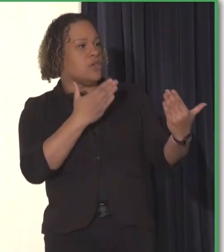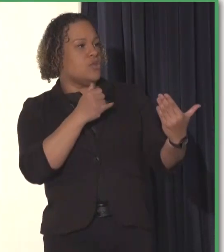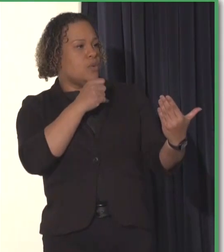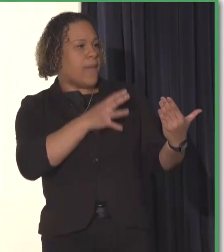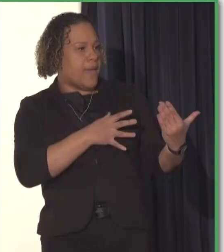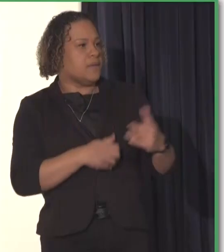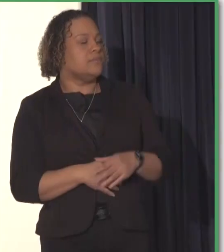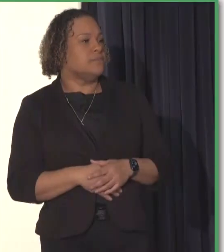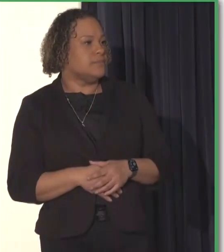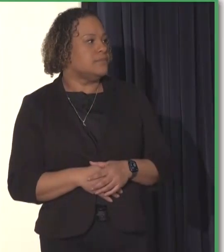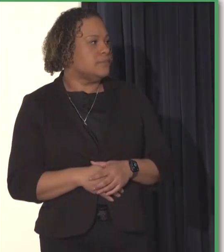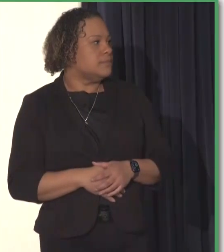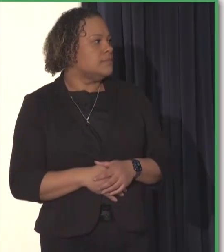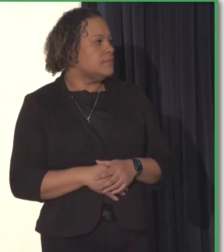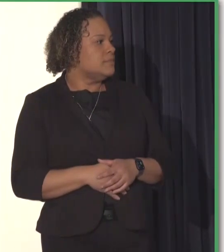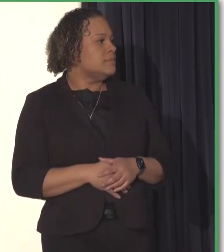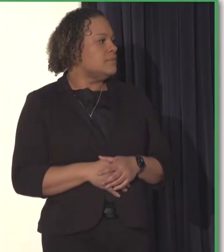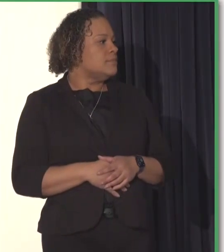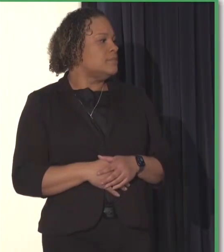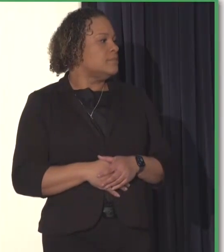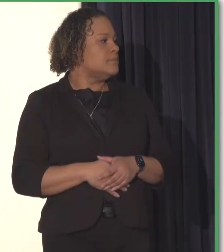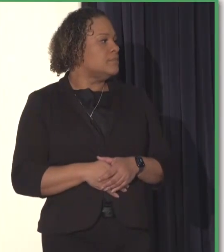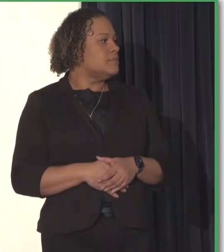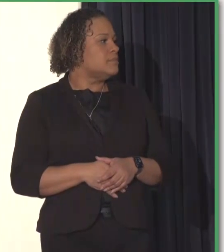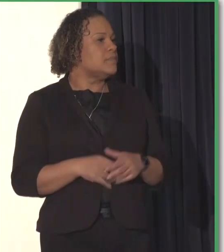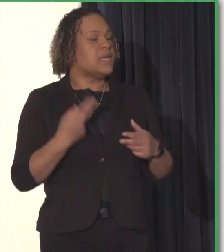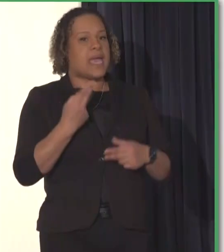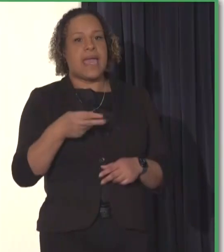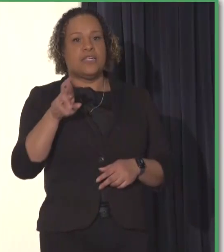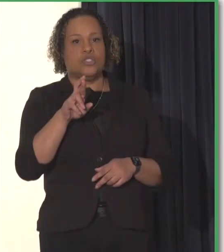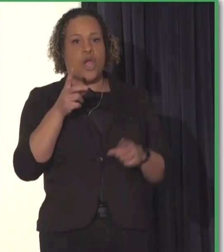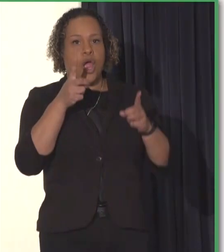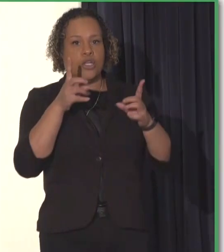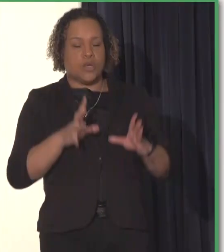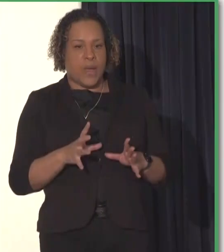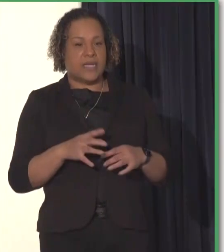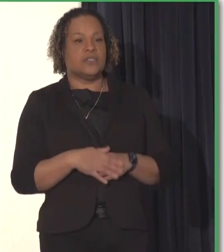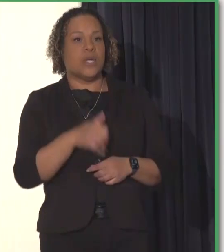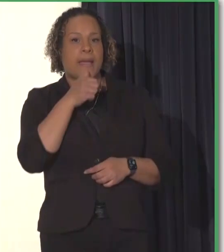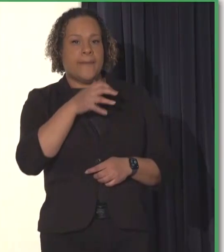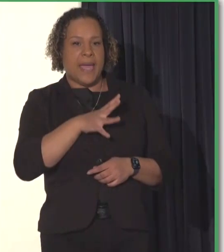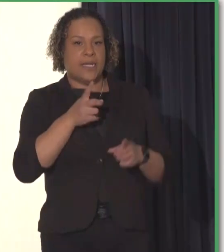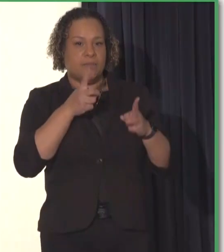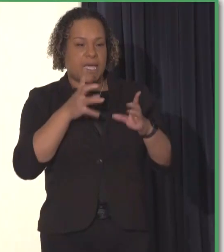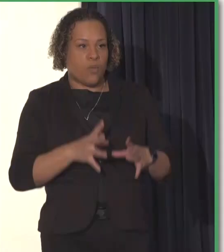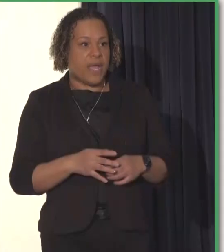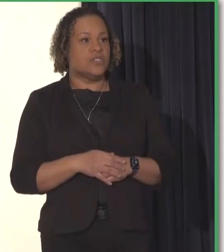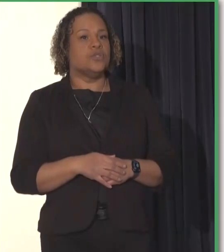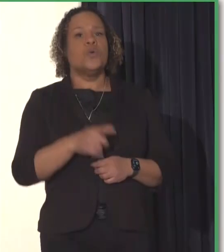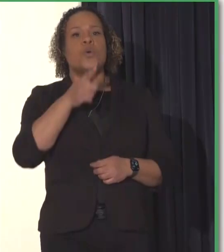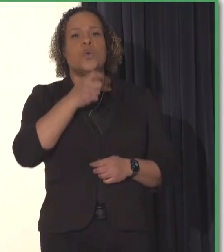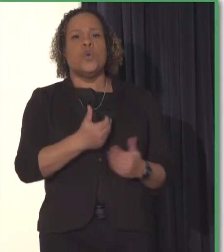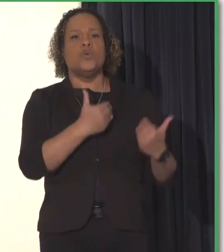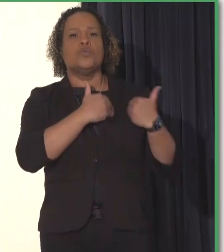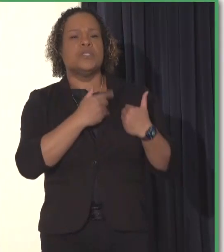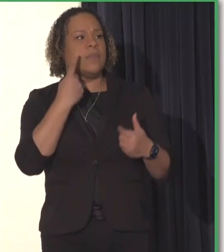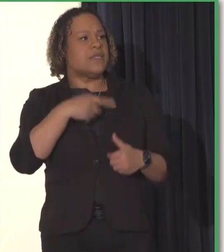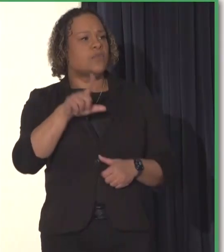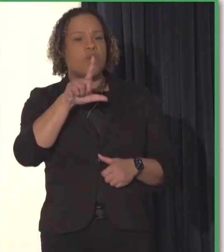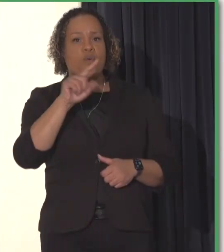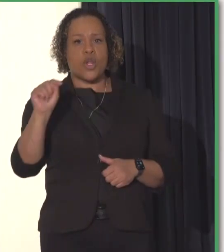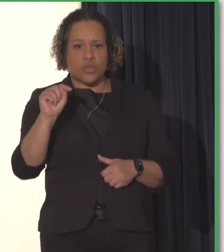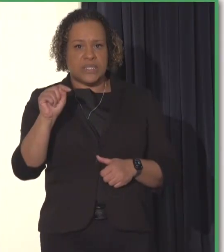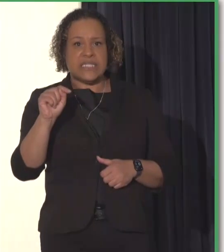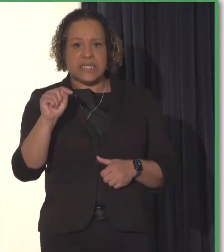You're welcome. Human Resource Director, Madam Director. Who's responsible for Lieutenant